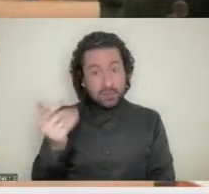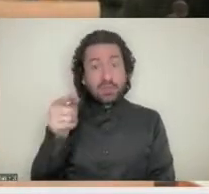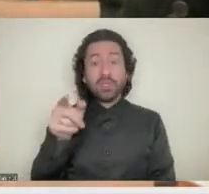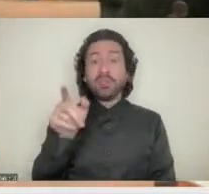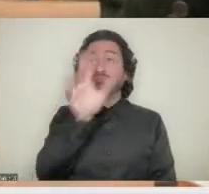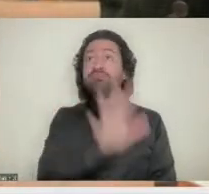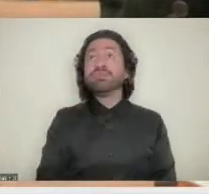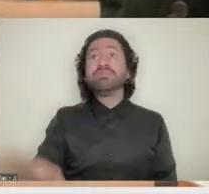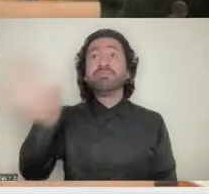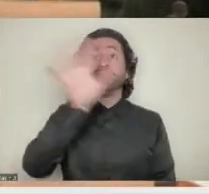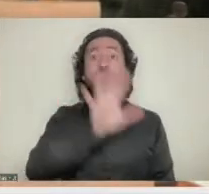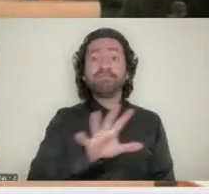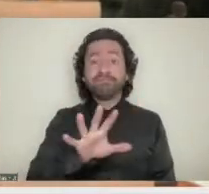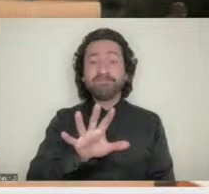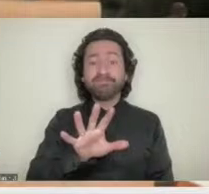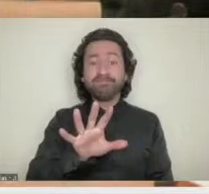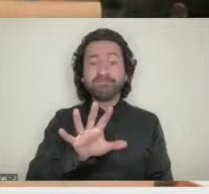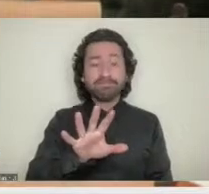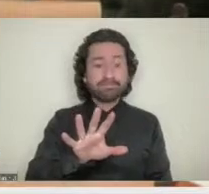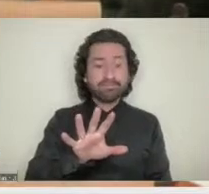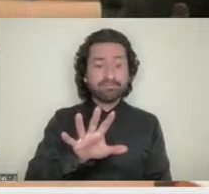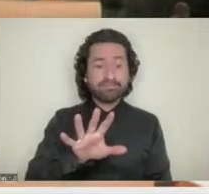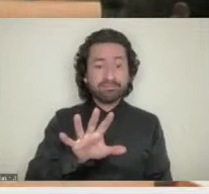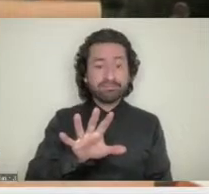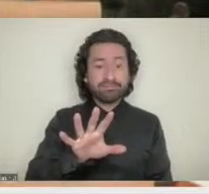territorial distribution